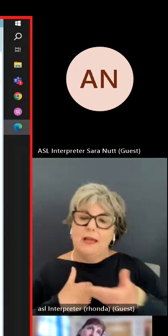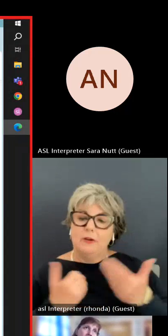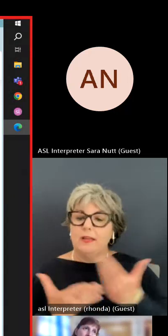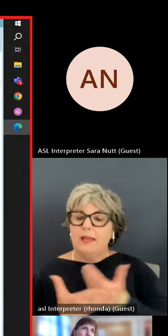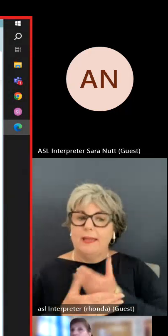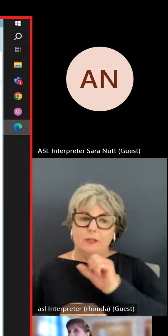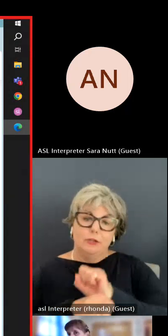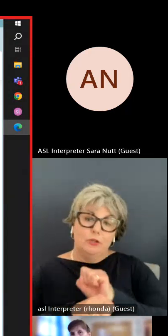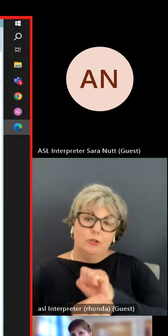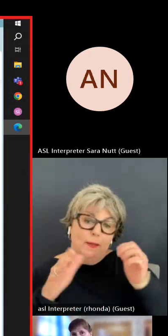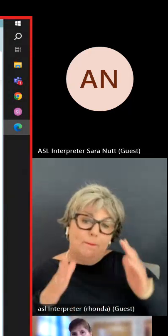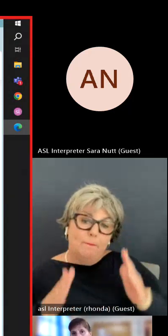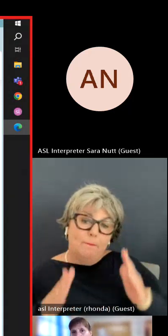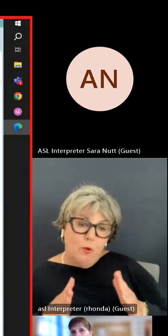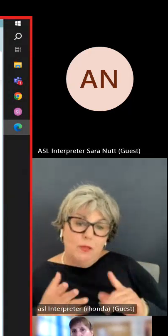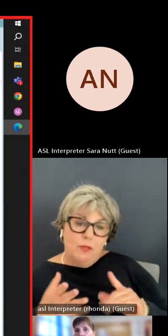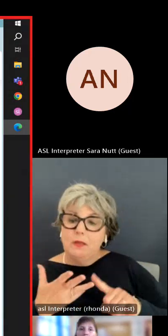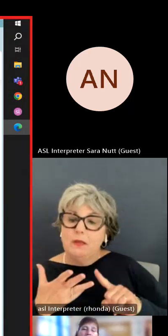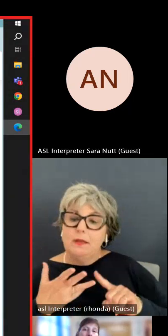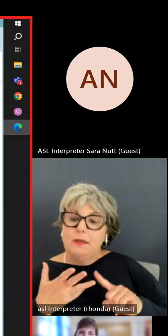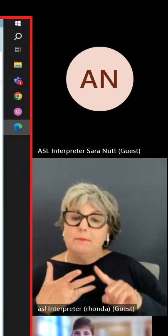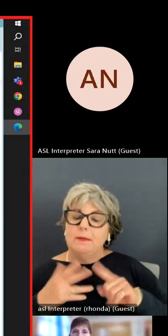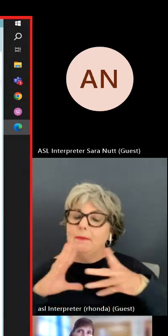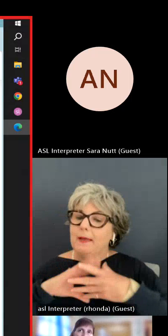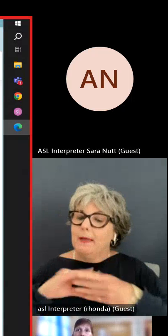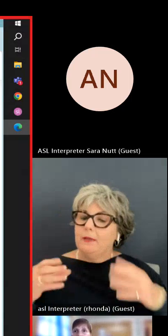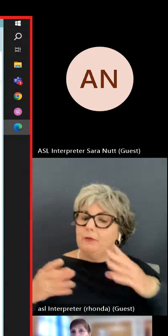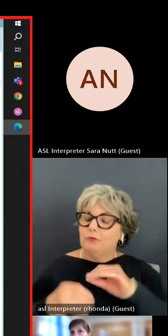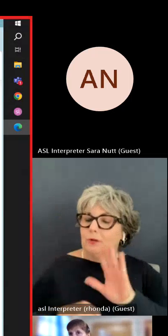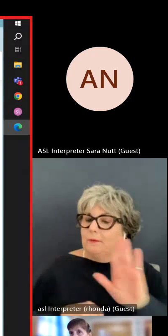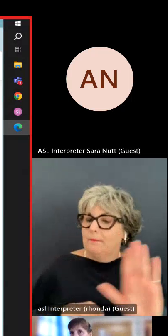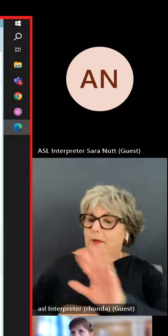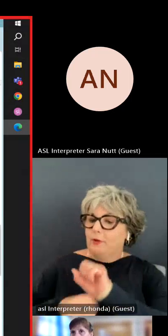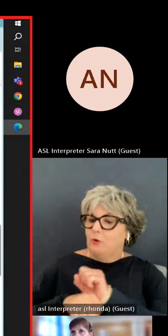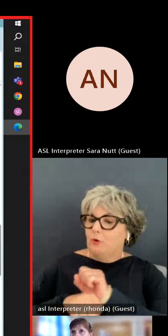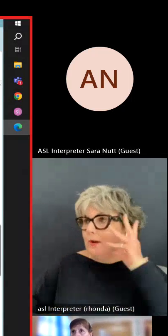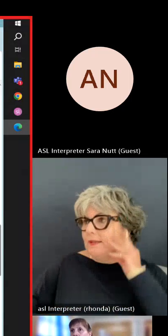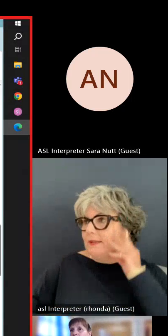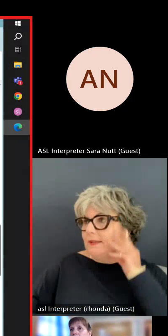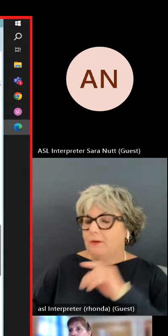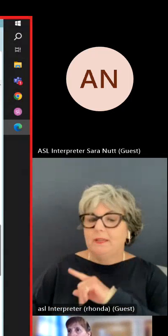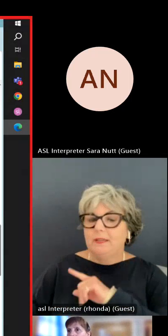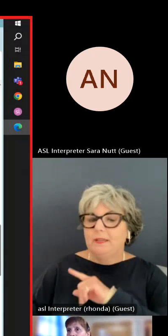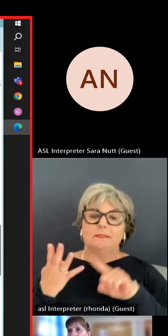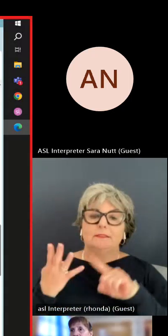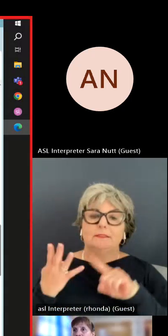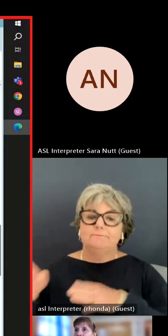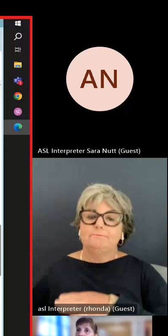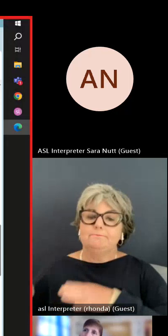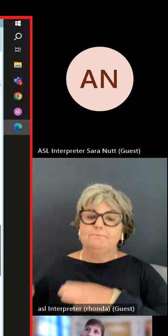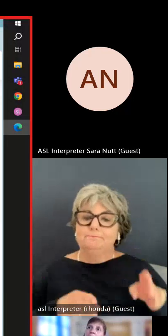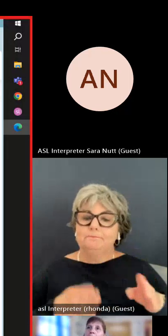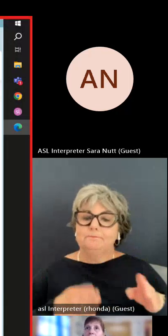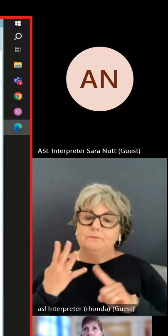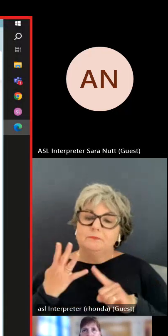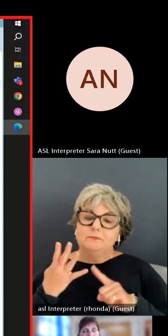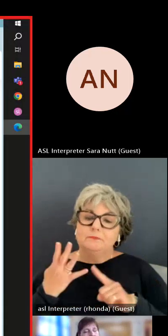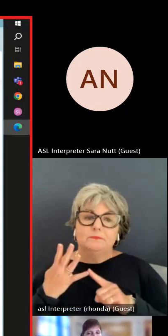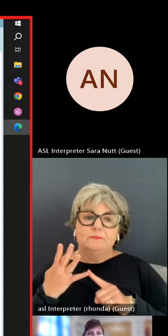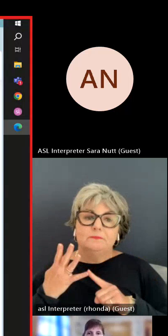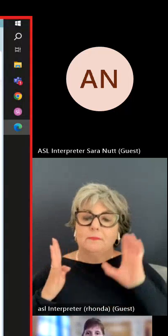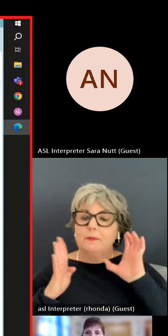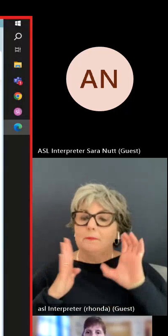employee. So you might share a personal story about your work experience. And finally,